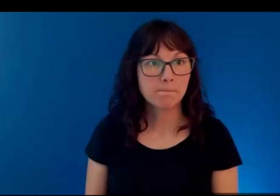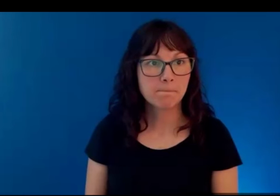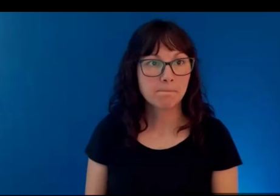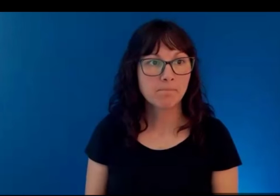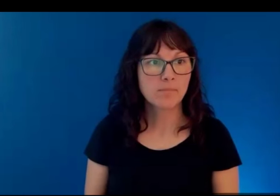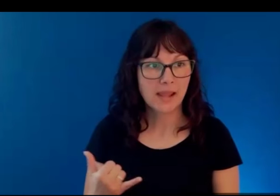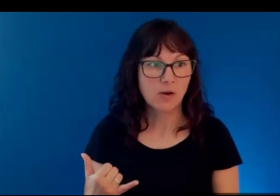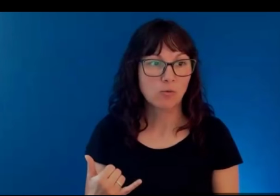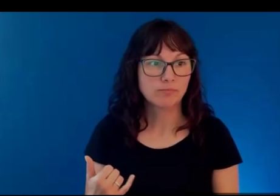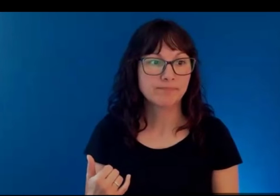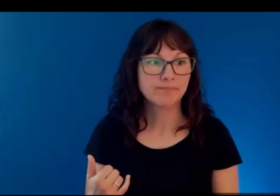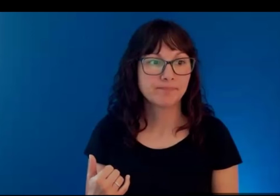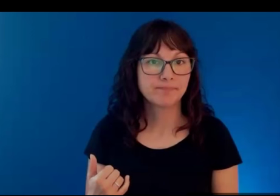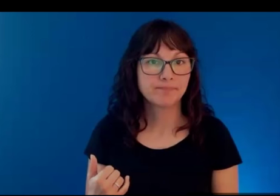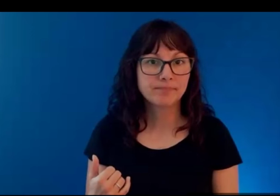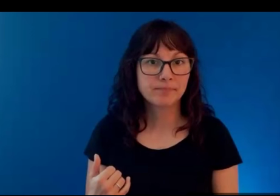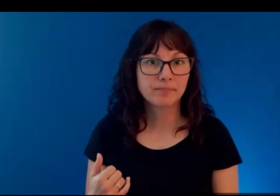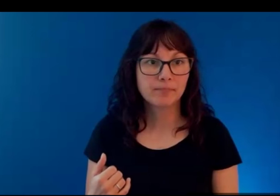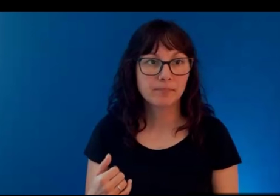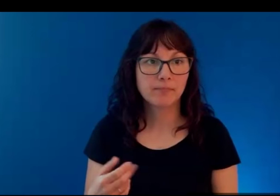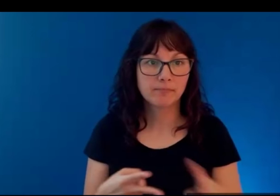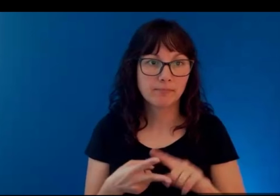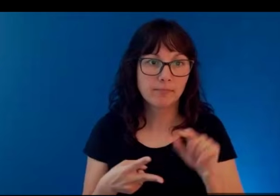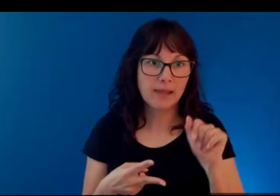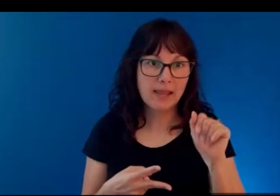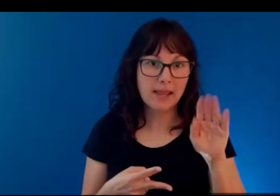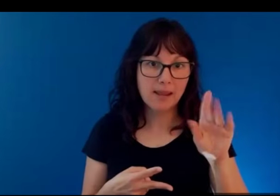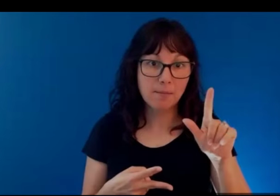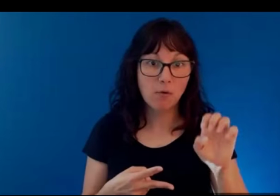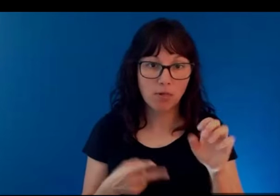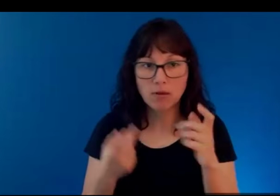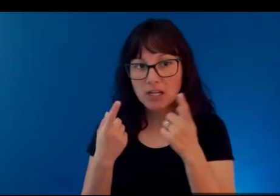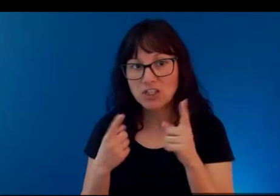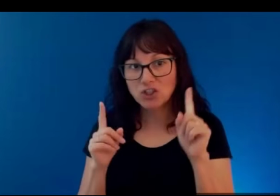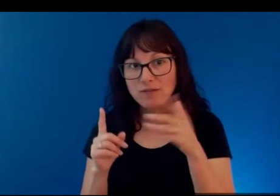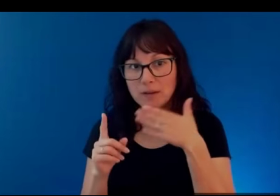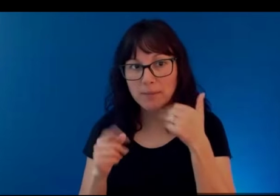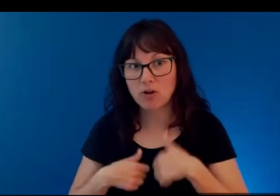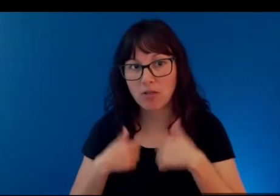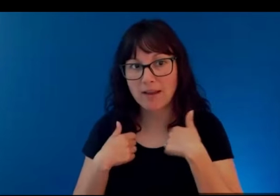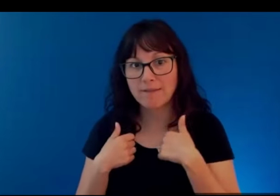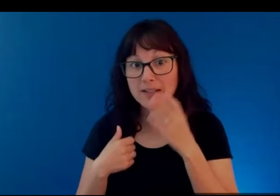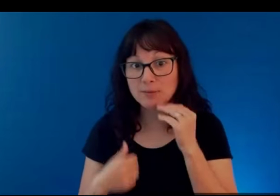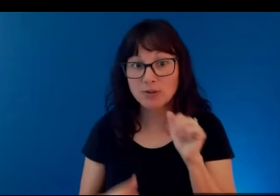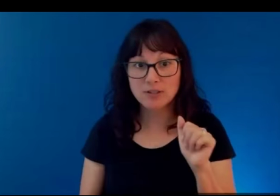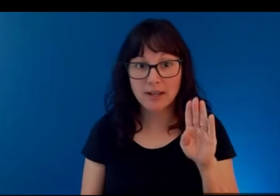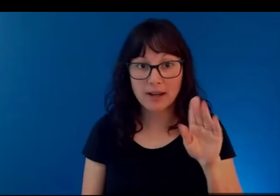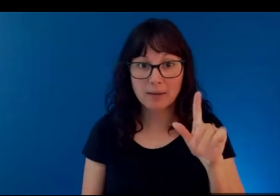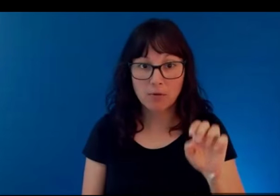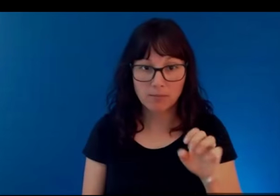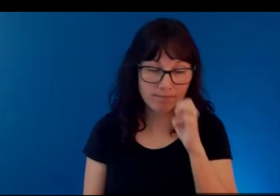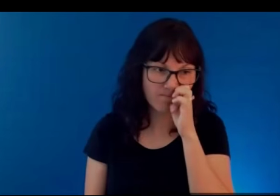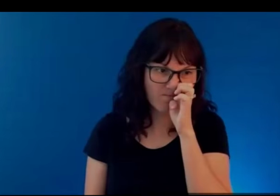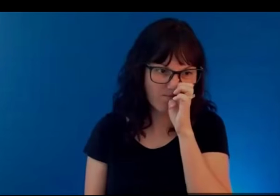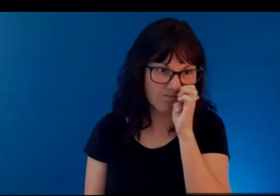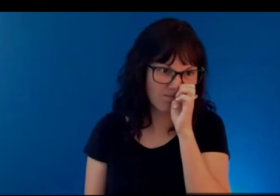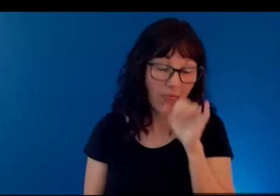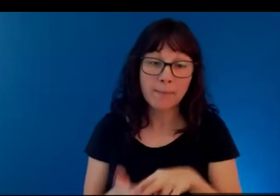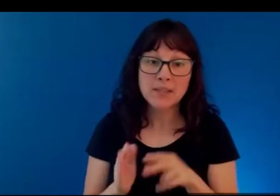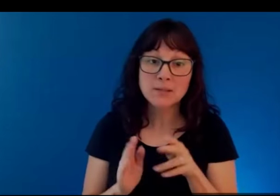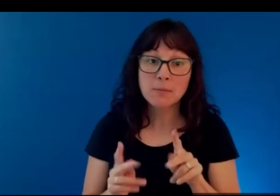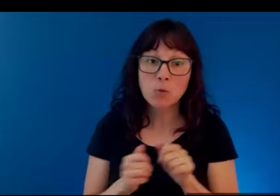So let's start with achieving a better life experience accounts, or ABLE accounts. These allow people